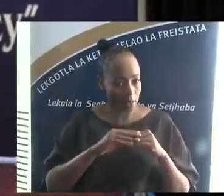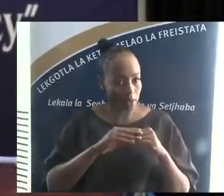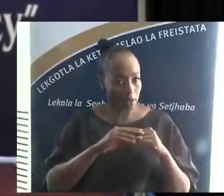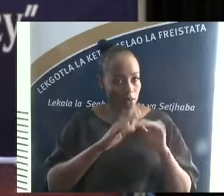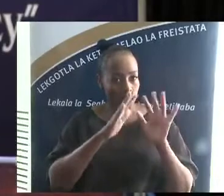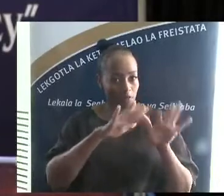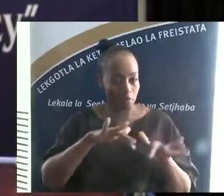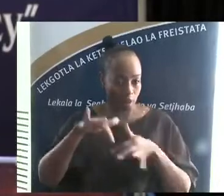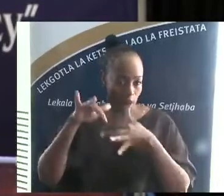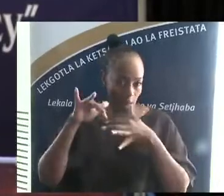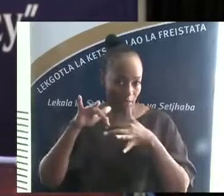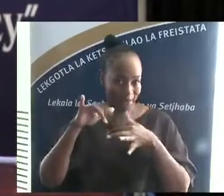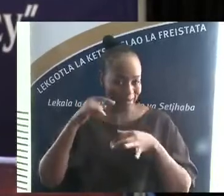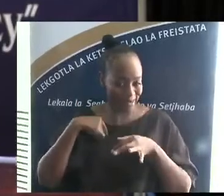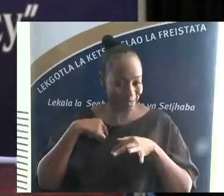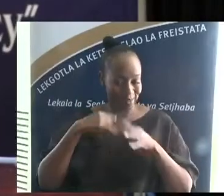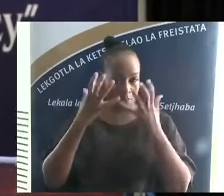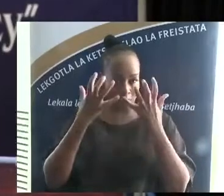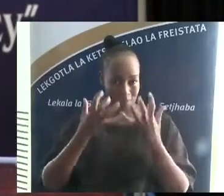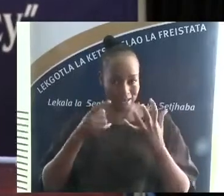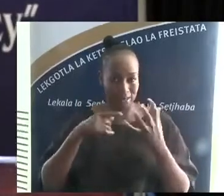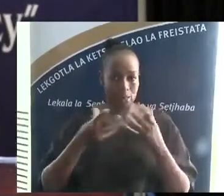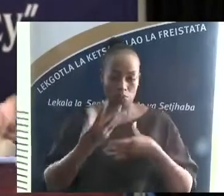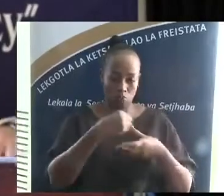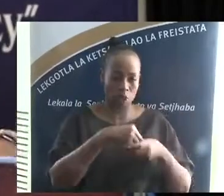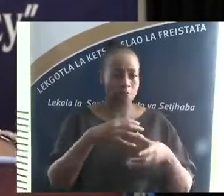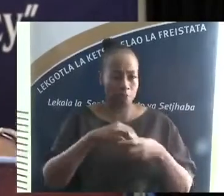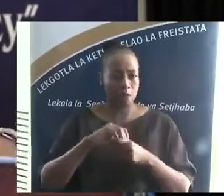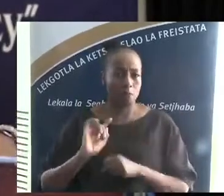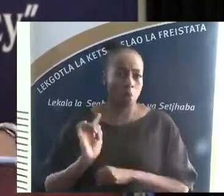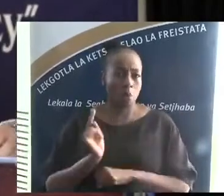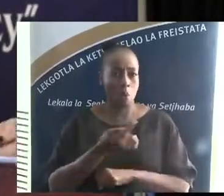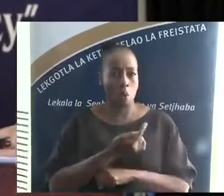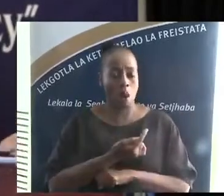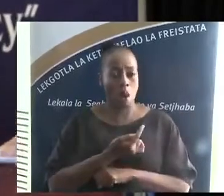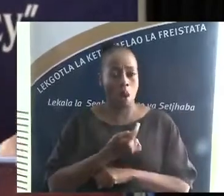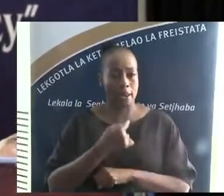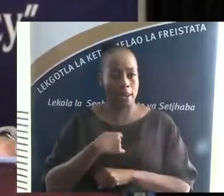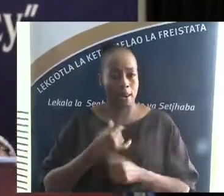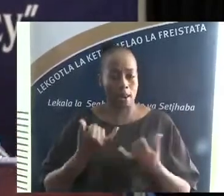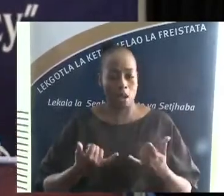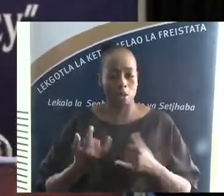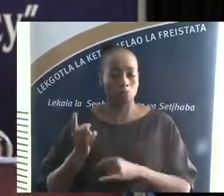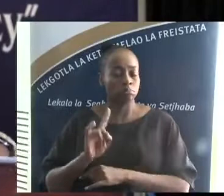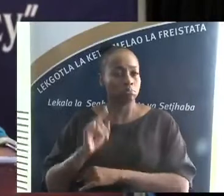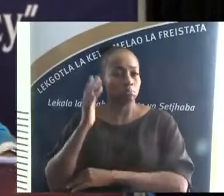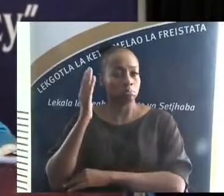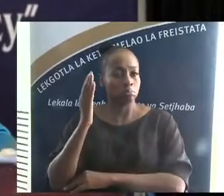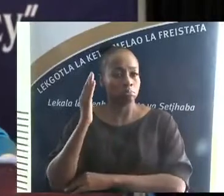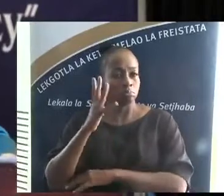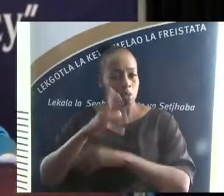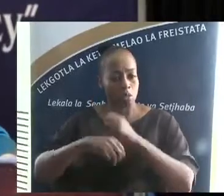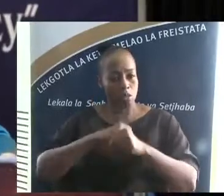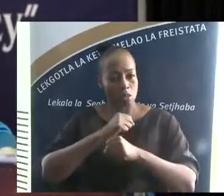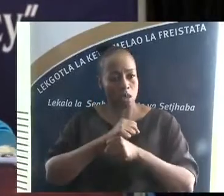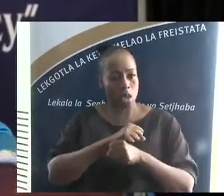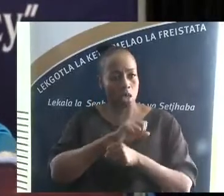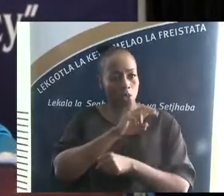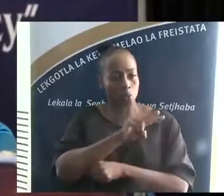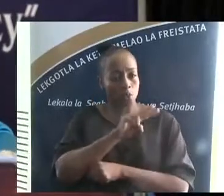its collective. This is our programme of action. Honourable Speaker, I hereby table the